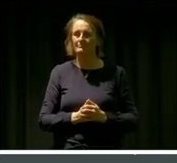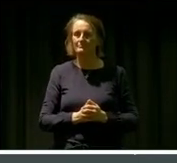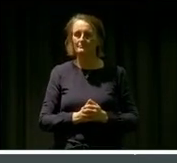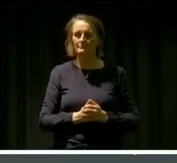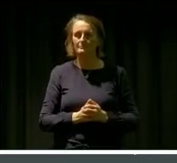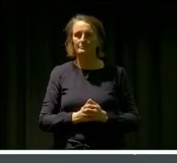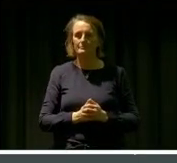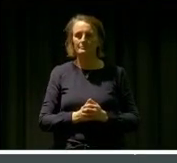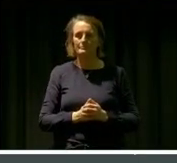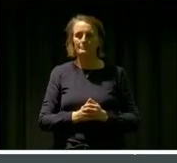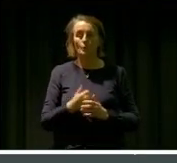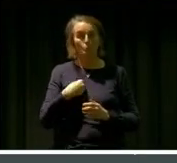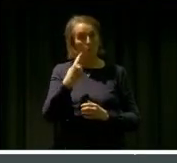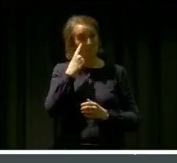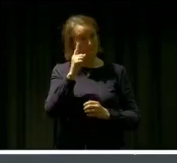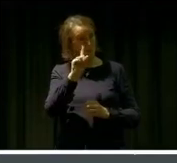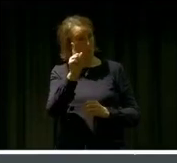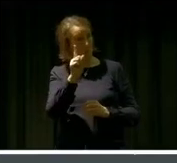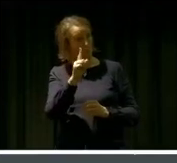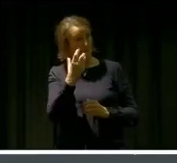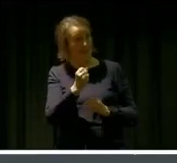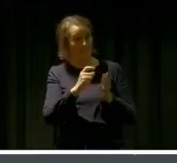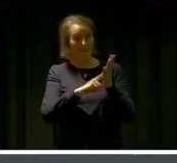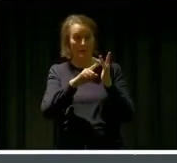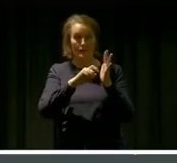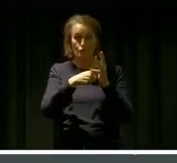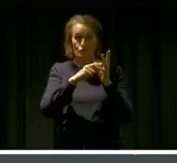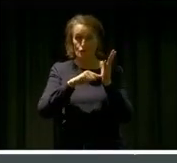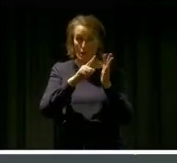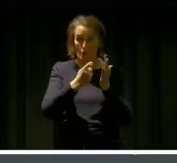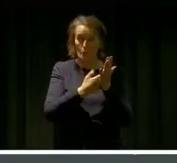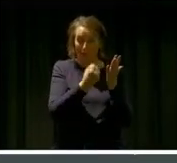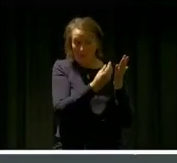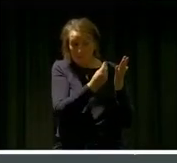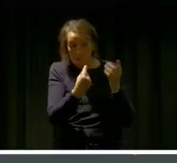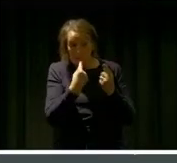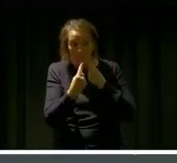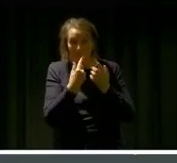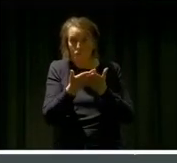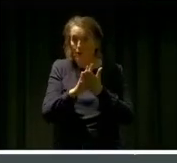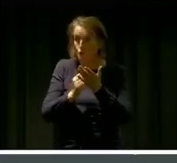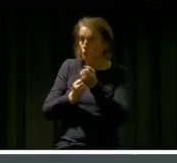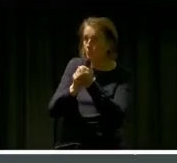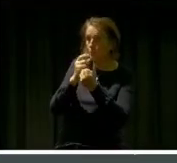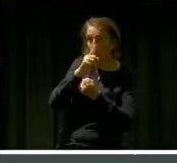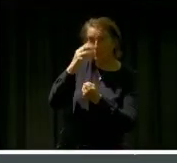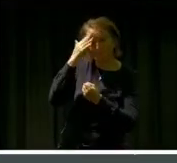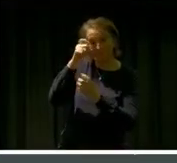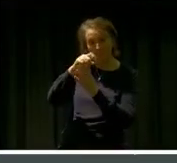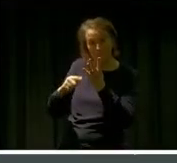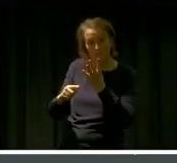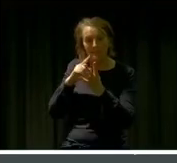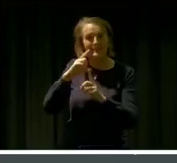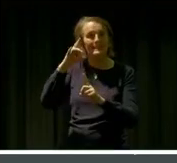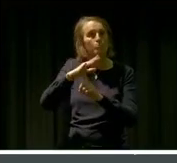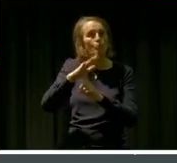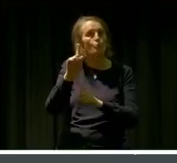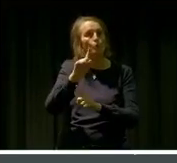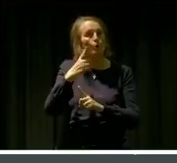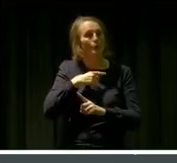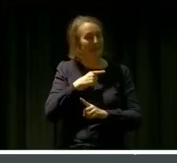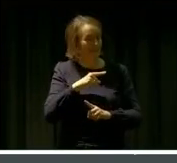available literature regarding how to best support heart health in people with intellectual disability. A key theme is the importance of engaging